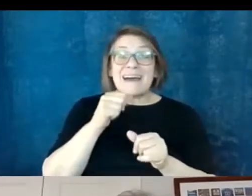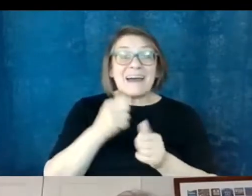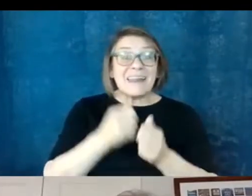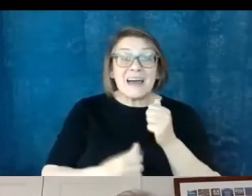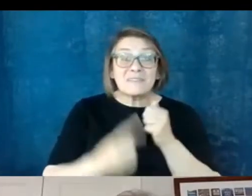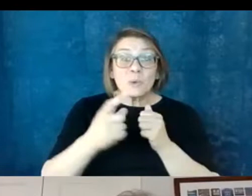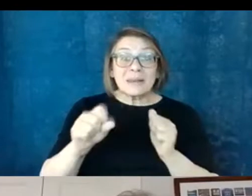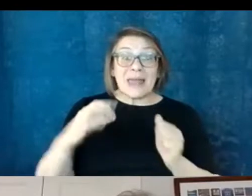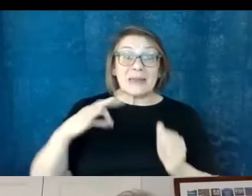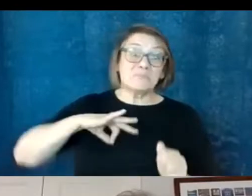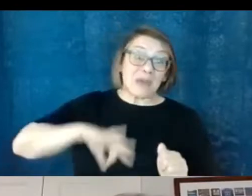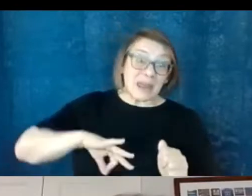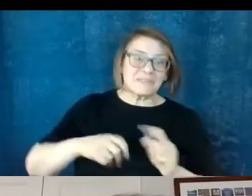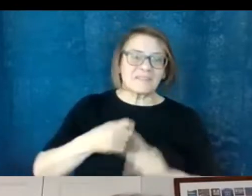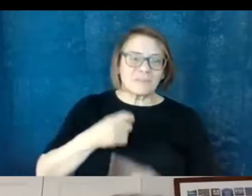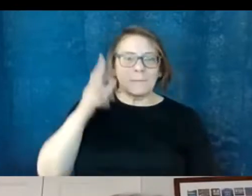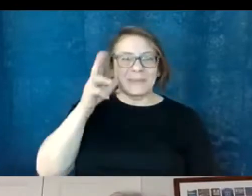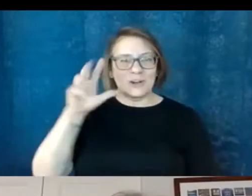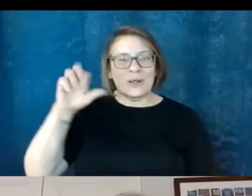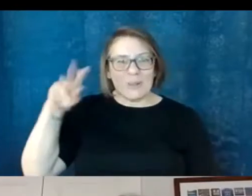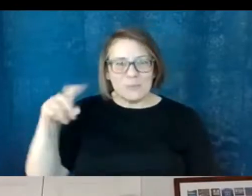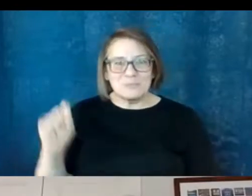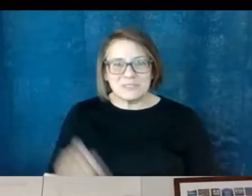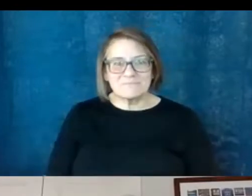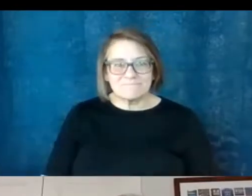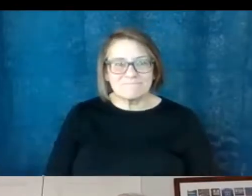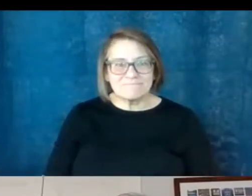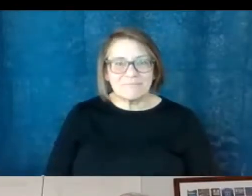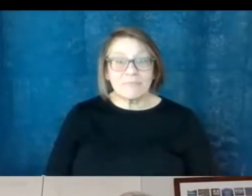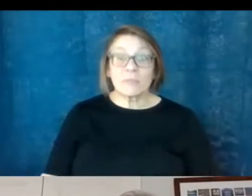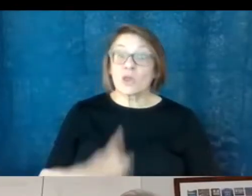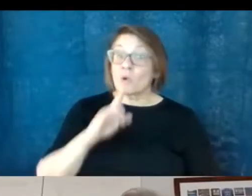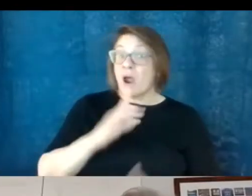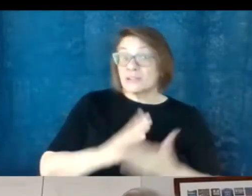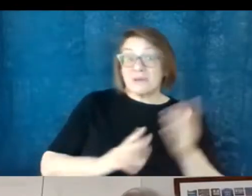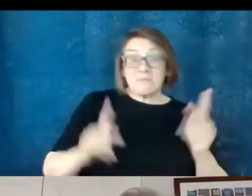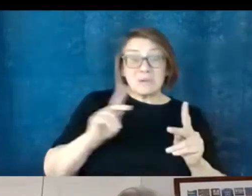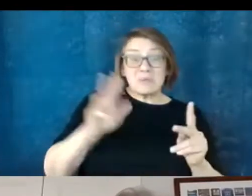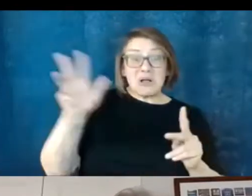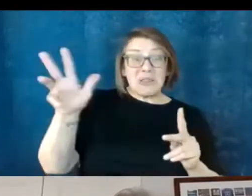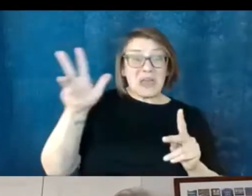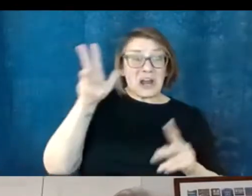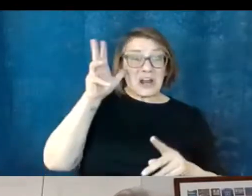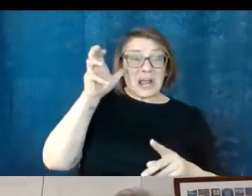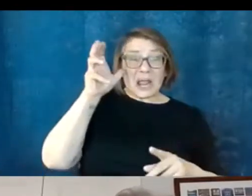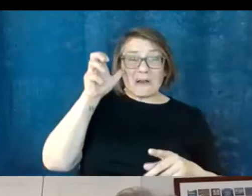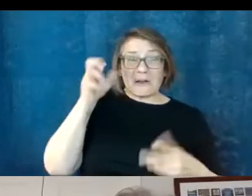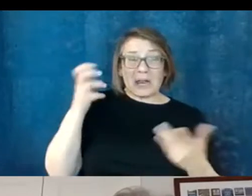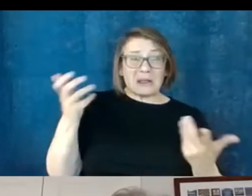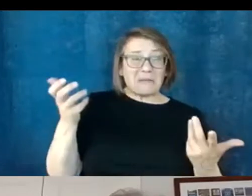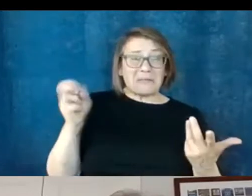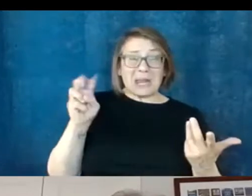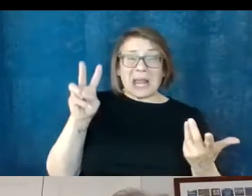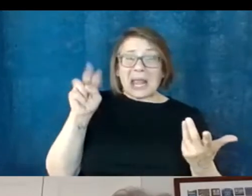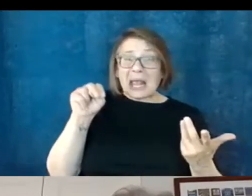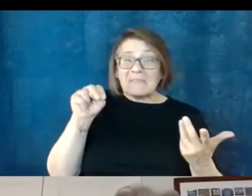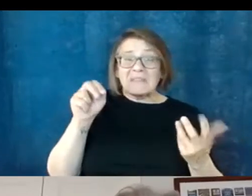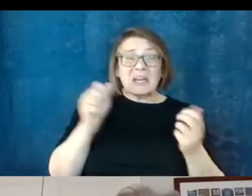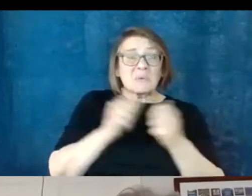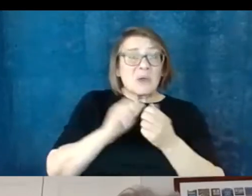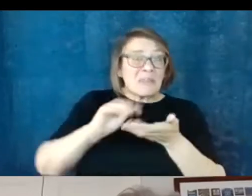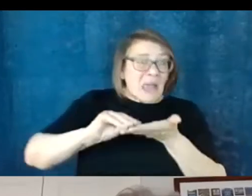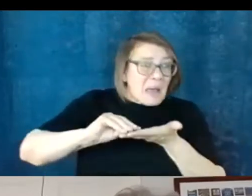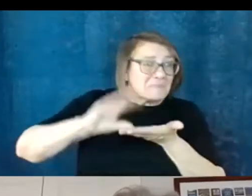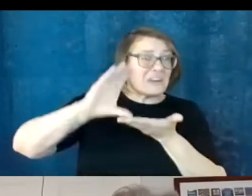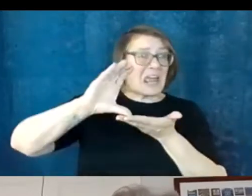can benefit from hearing loops. There are some people that their hearing is such that even with